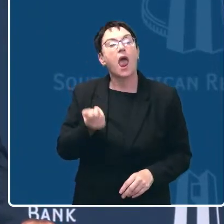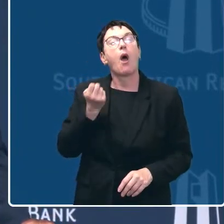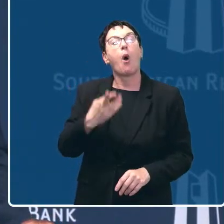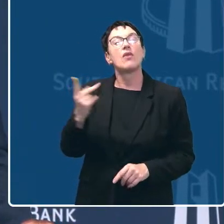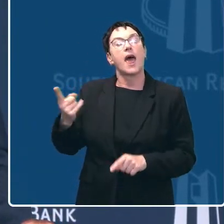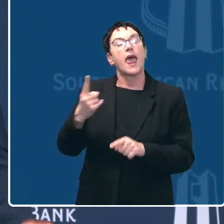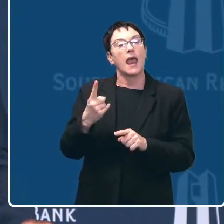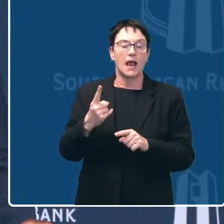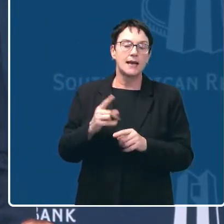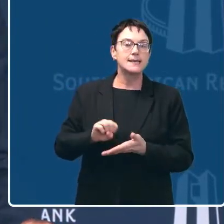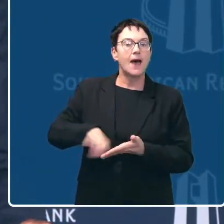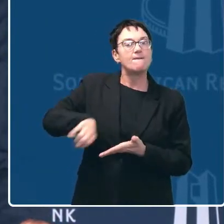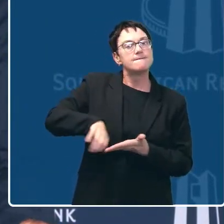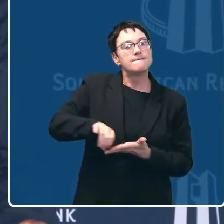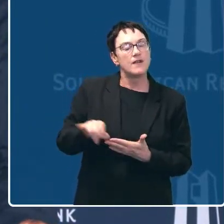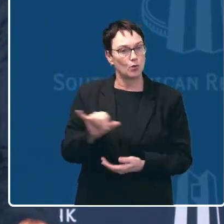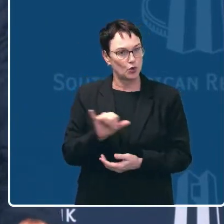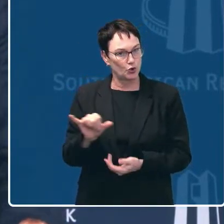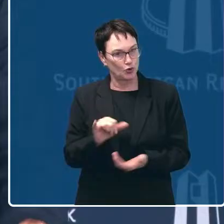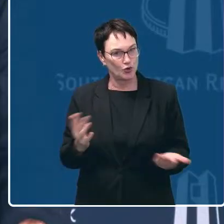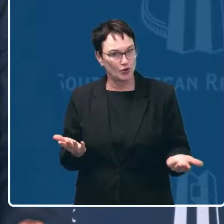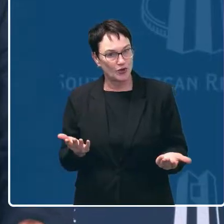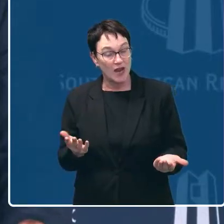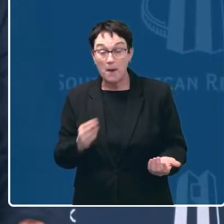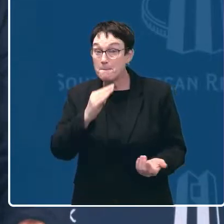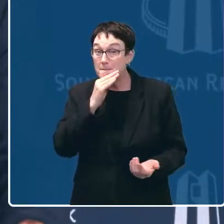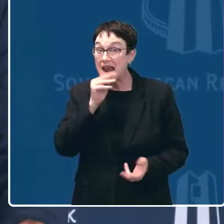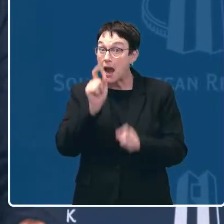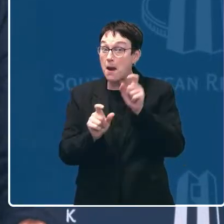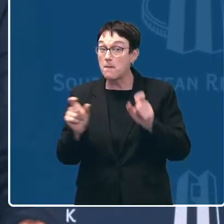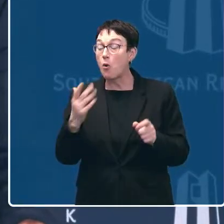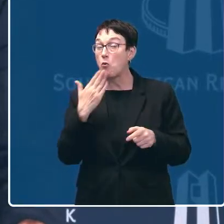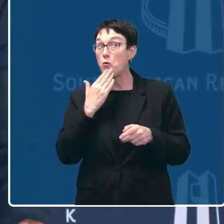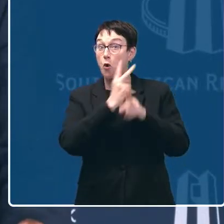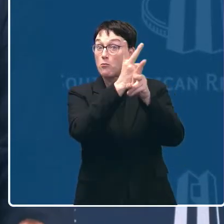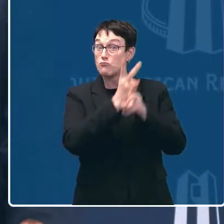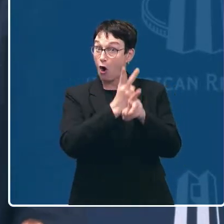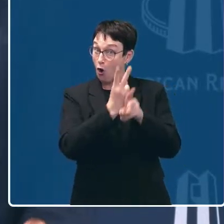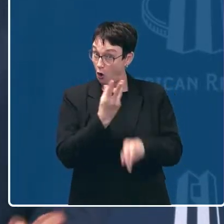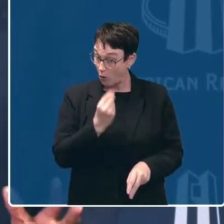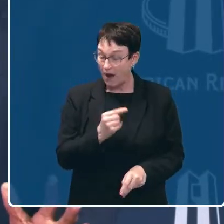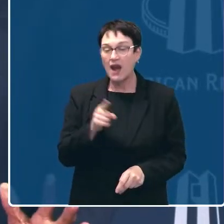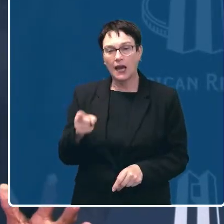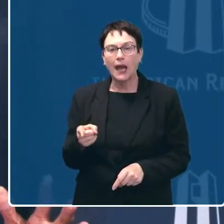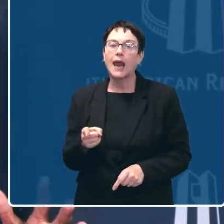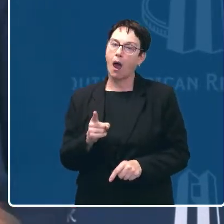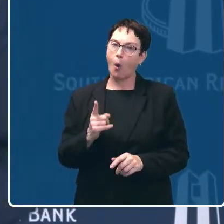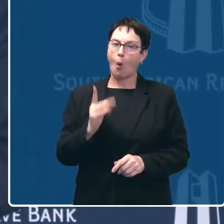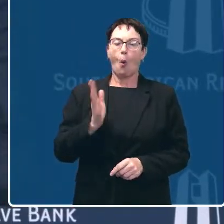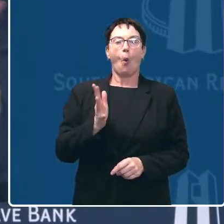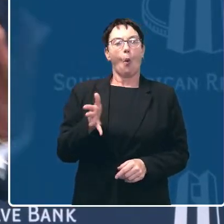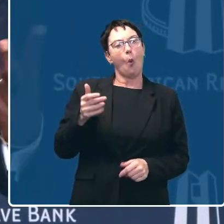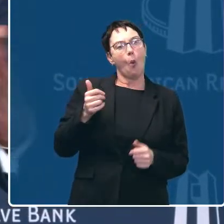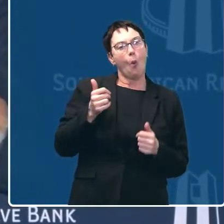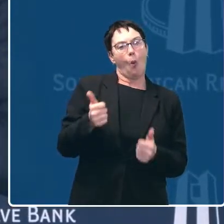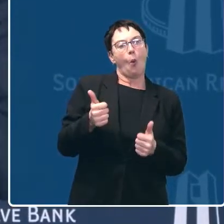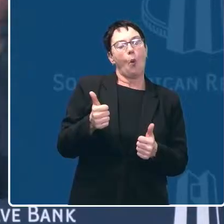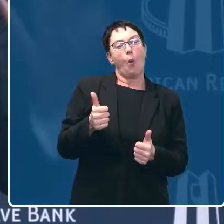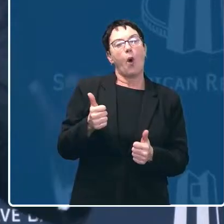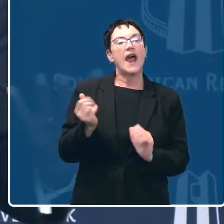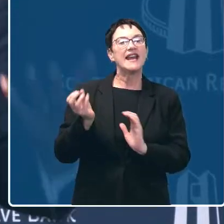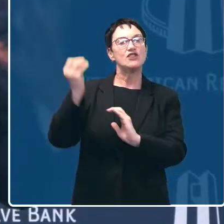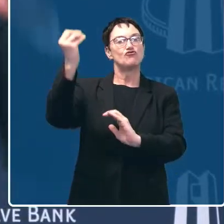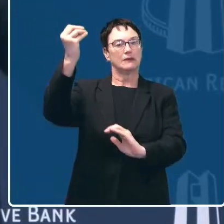interest rates, which means that borrowers will benefit from lower interest rates. But that is because